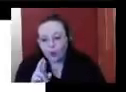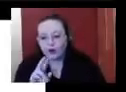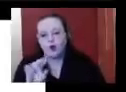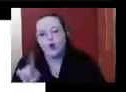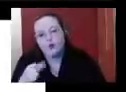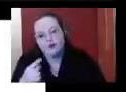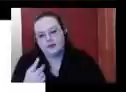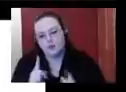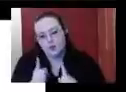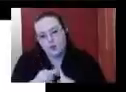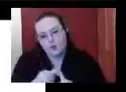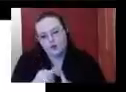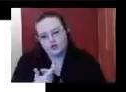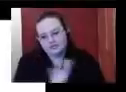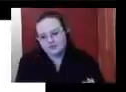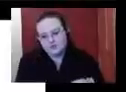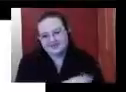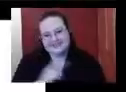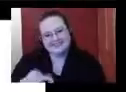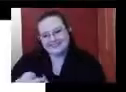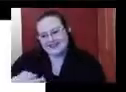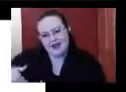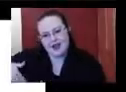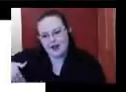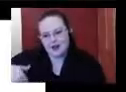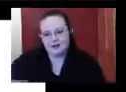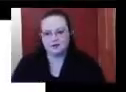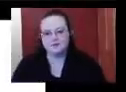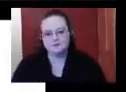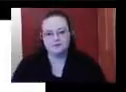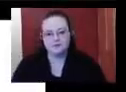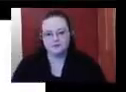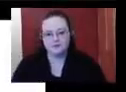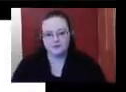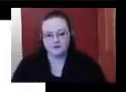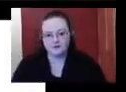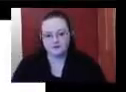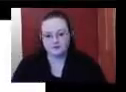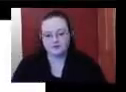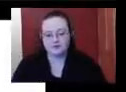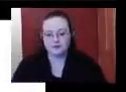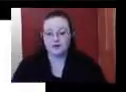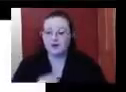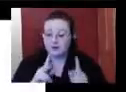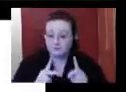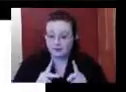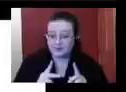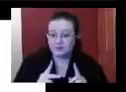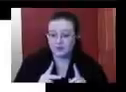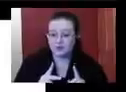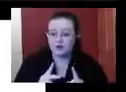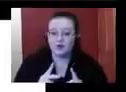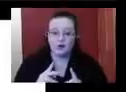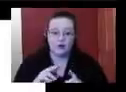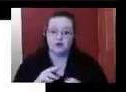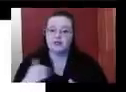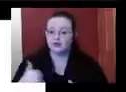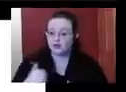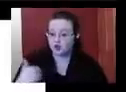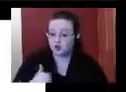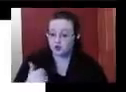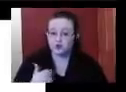COVID-19 vaccination rates amongst 12 to 17 year olds who had received their first dose was 87%